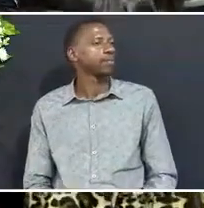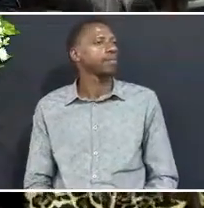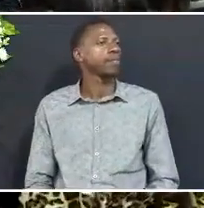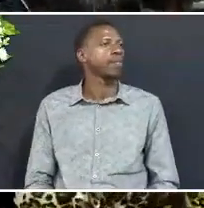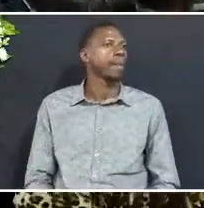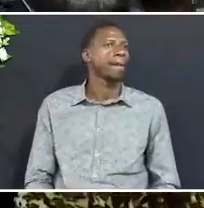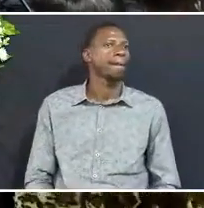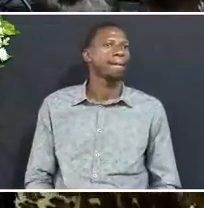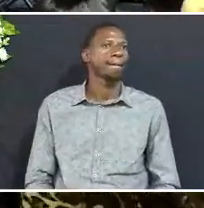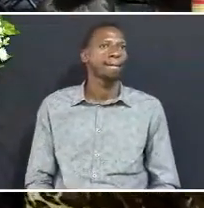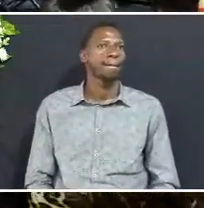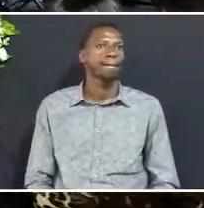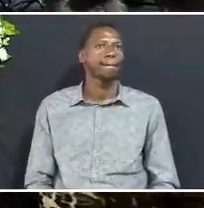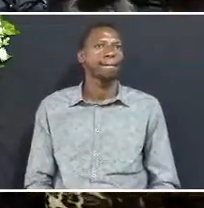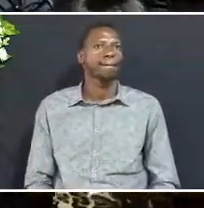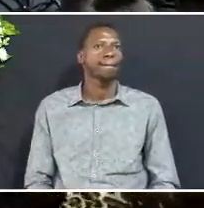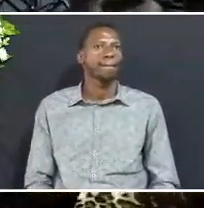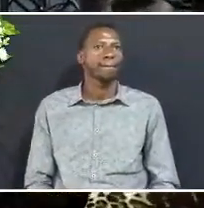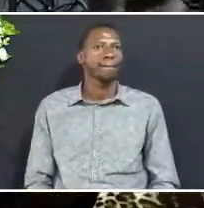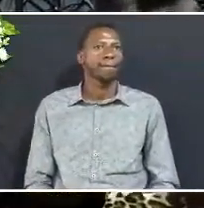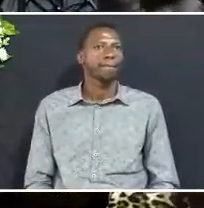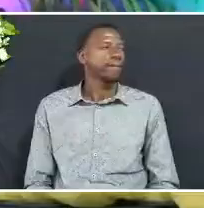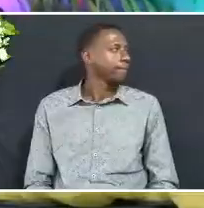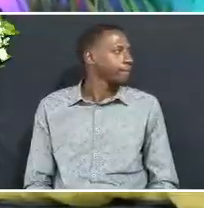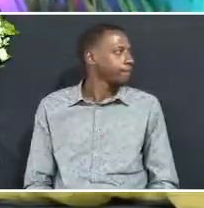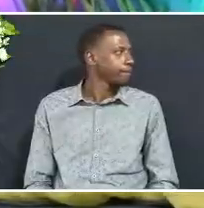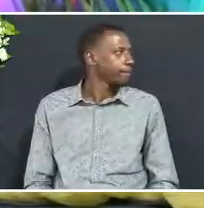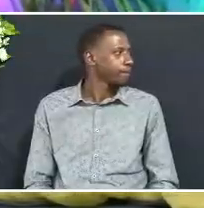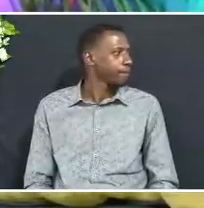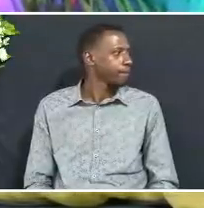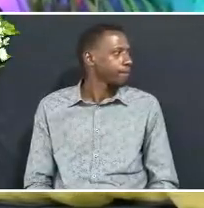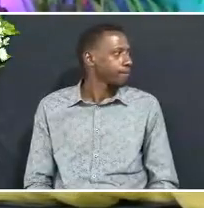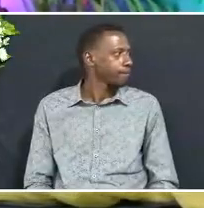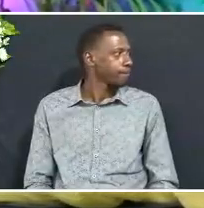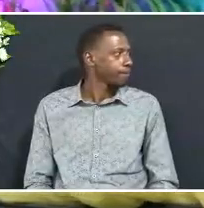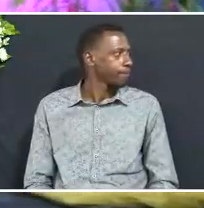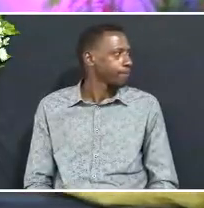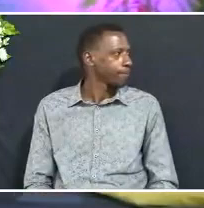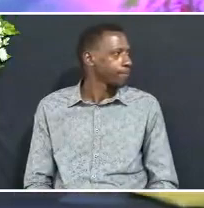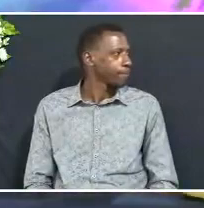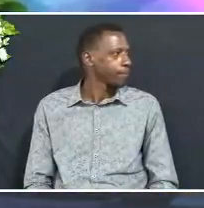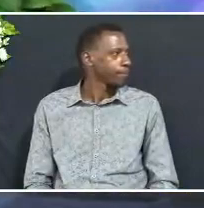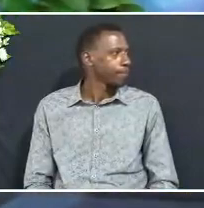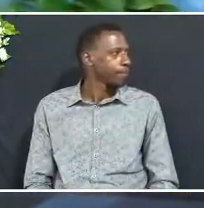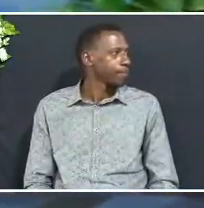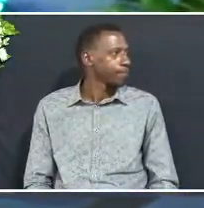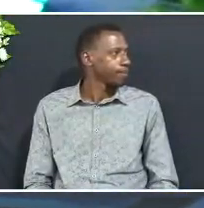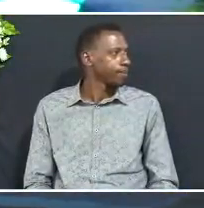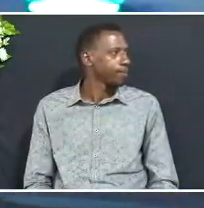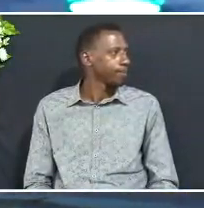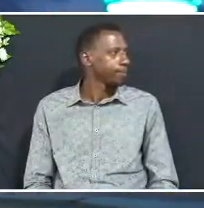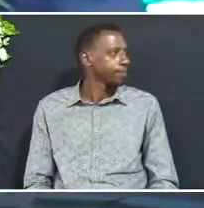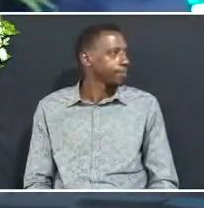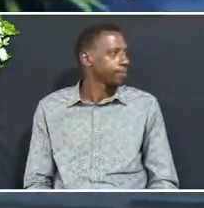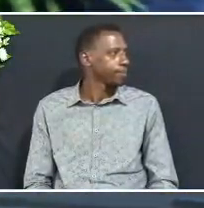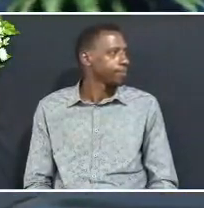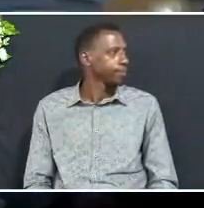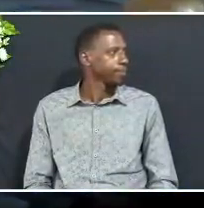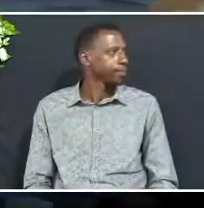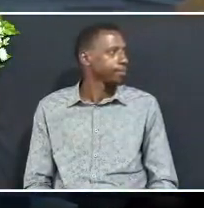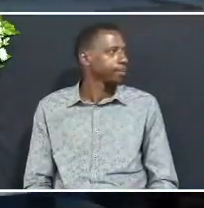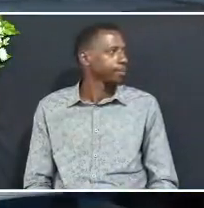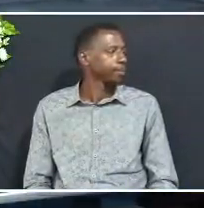Give him the mic and let him be seated somewhere there. Come sit where I was seated, my brother here with my sister.